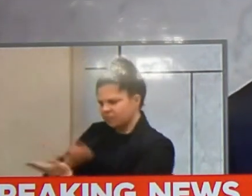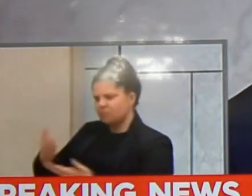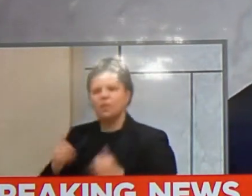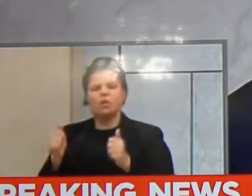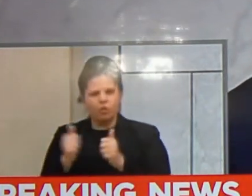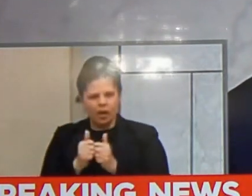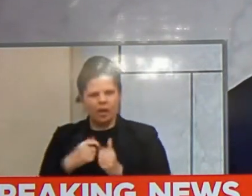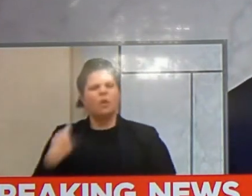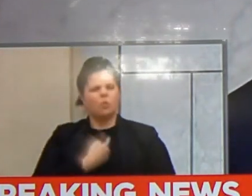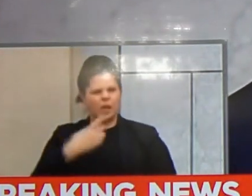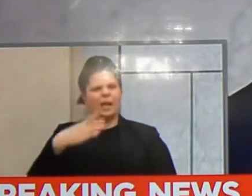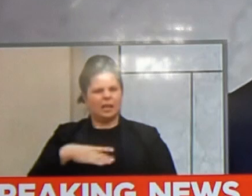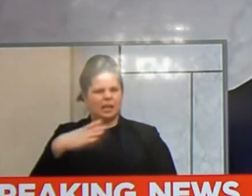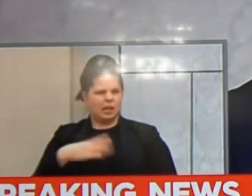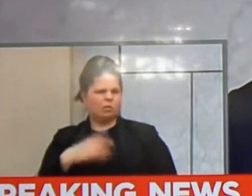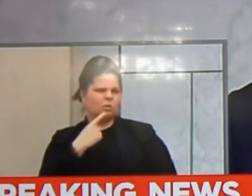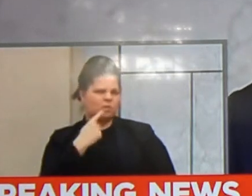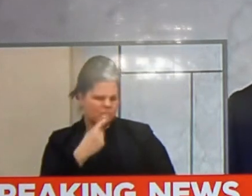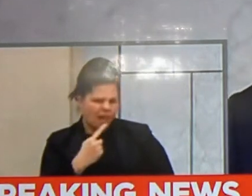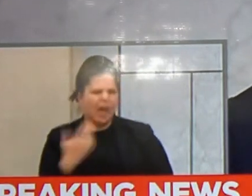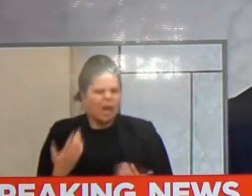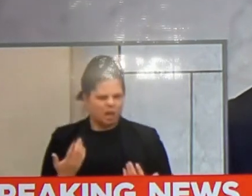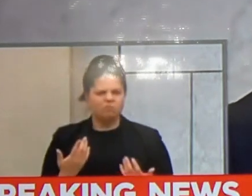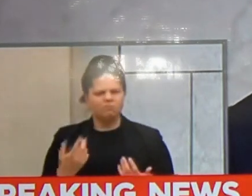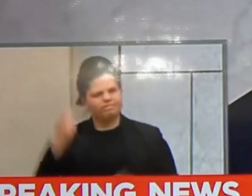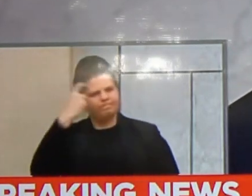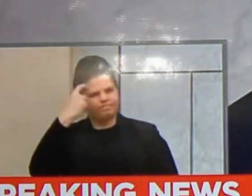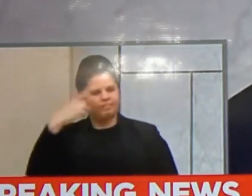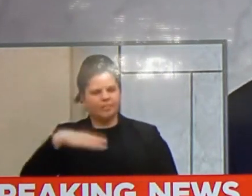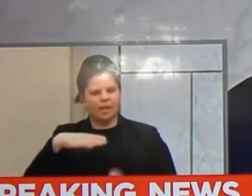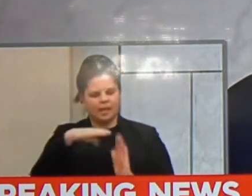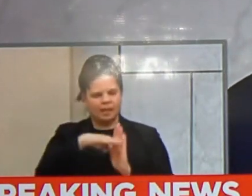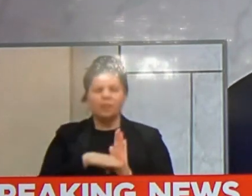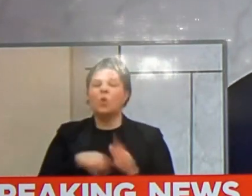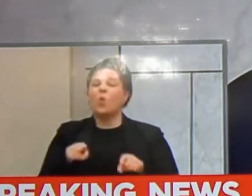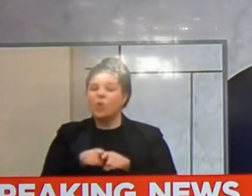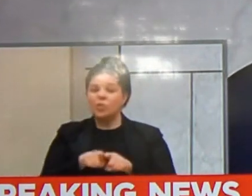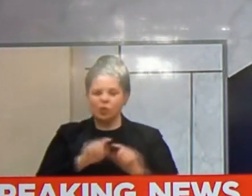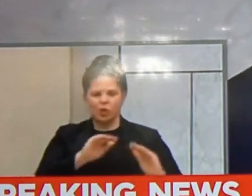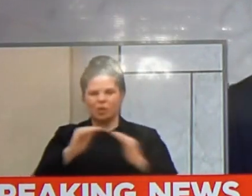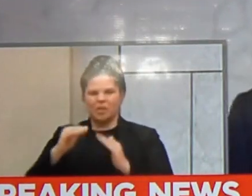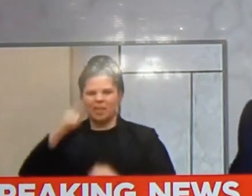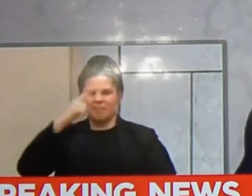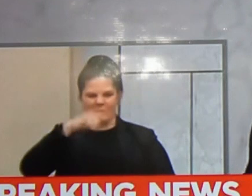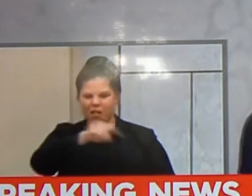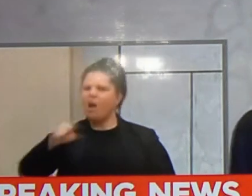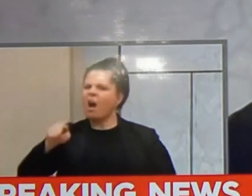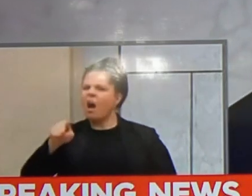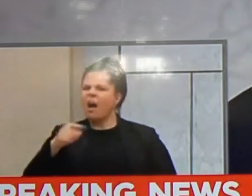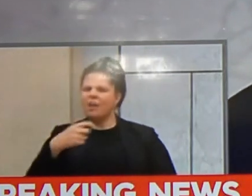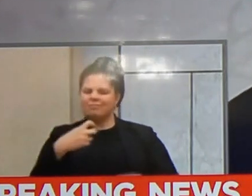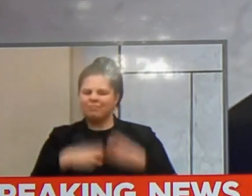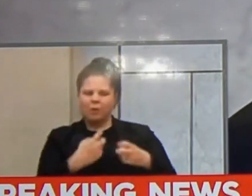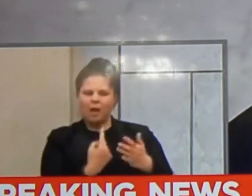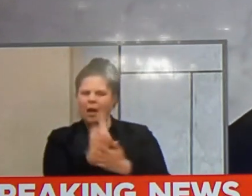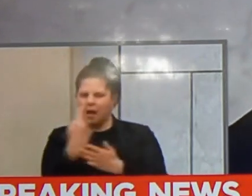are necessary at the margin and to address issues that have arisen in the community. We are, from this afternoon, we'll